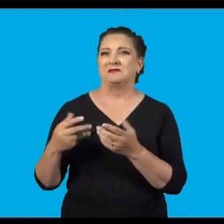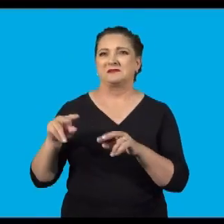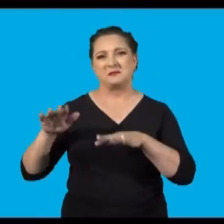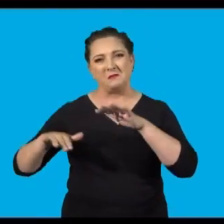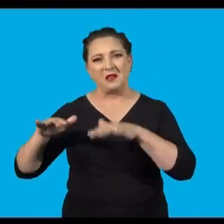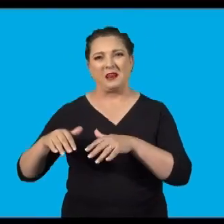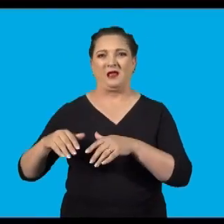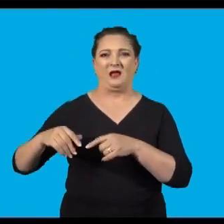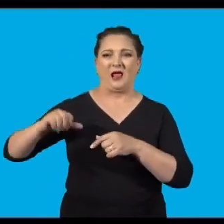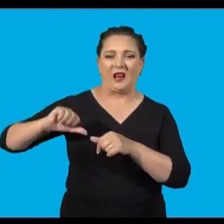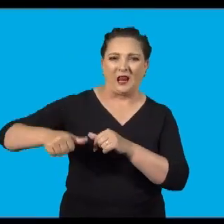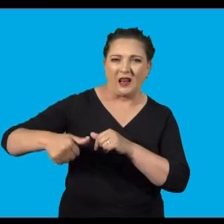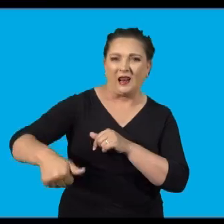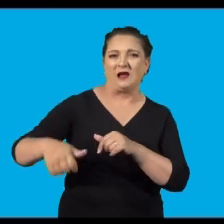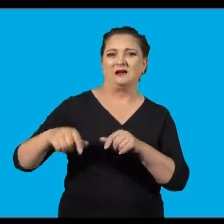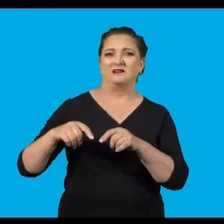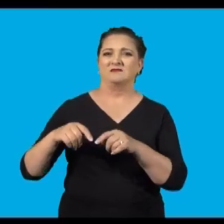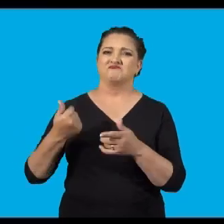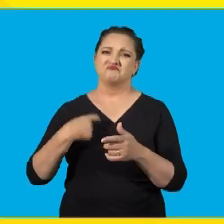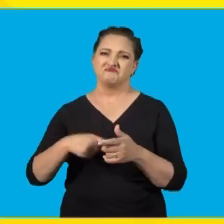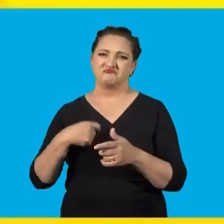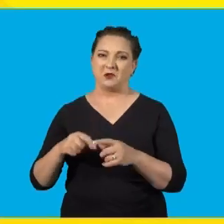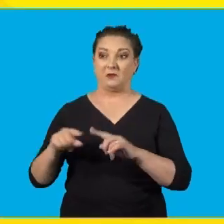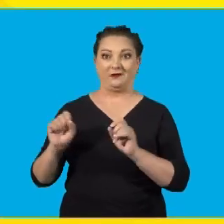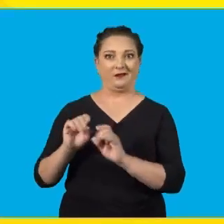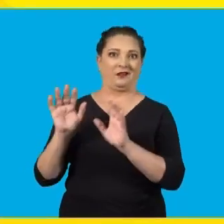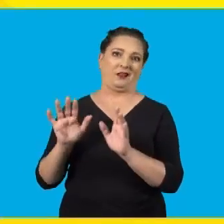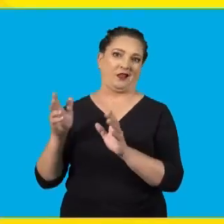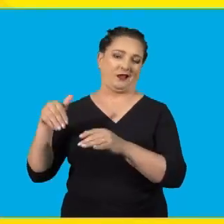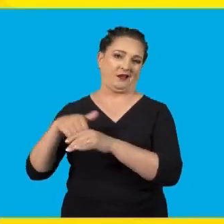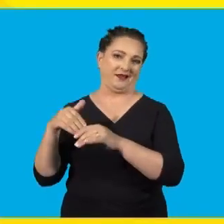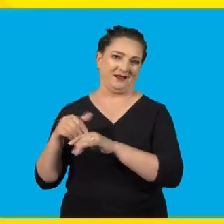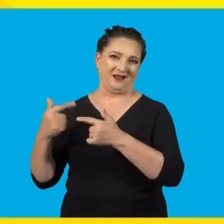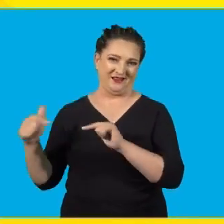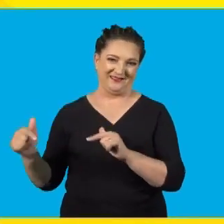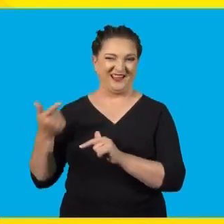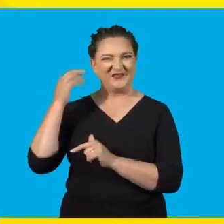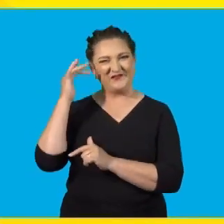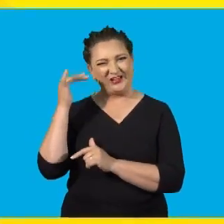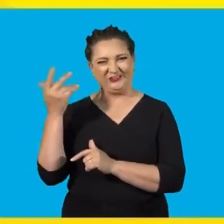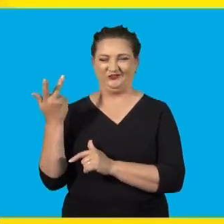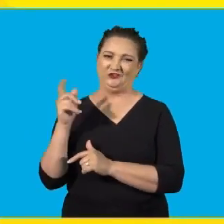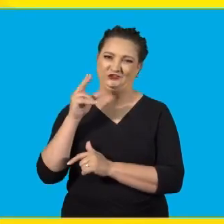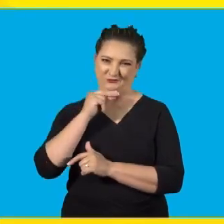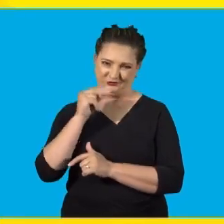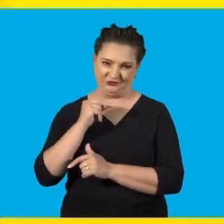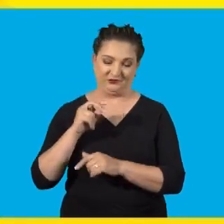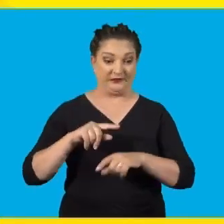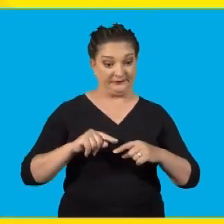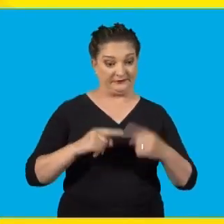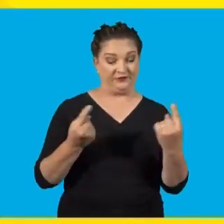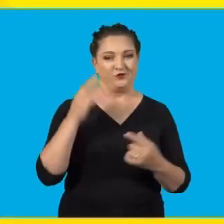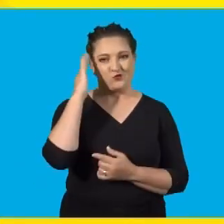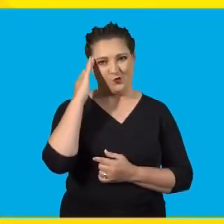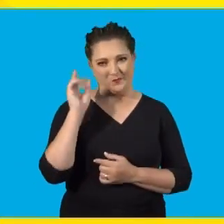similes, alliteration, personification, the colorful expressions of language. Those are figures of speech, okay? So you need to